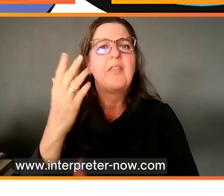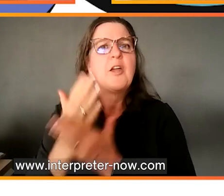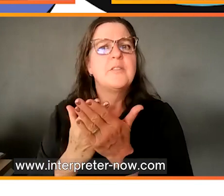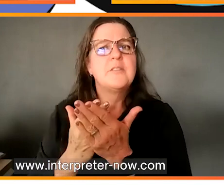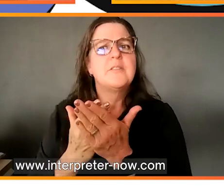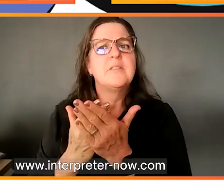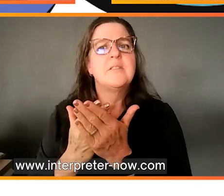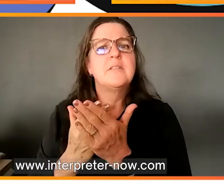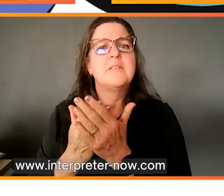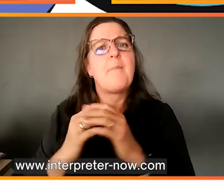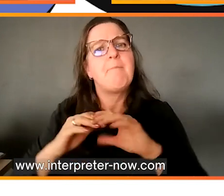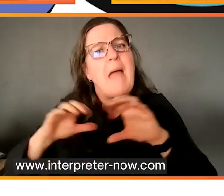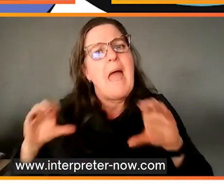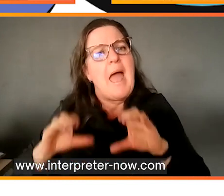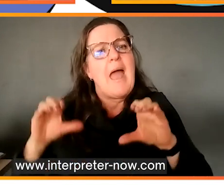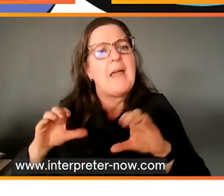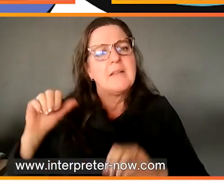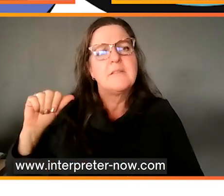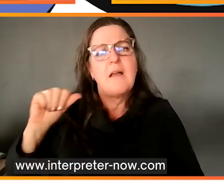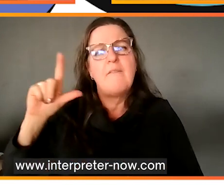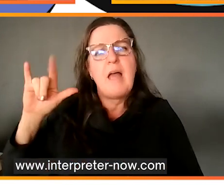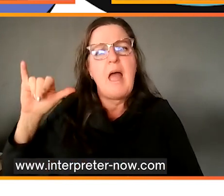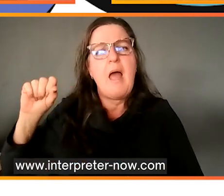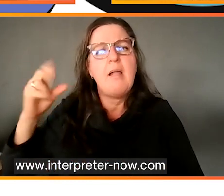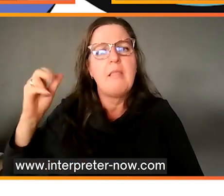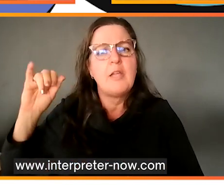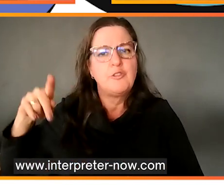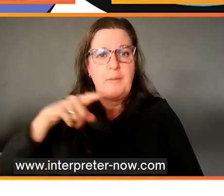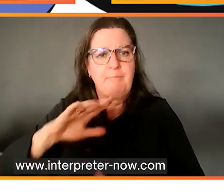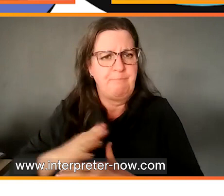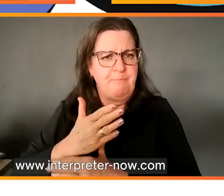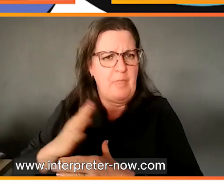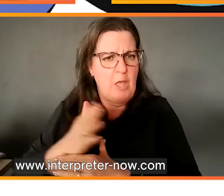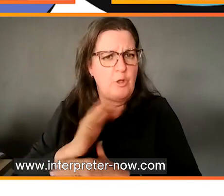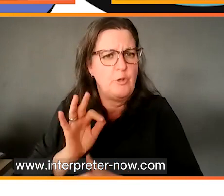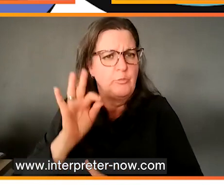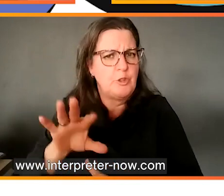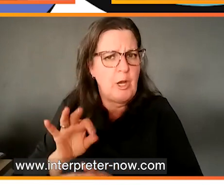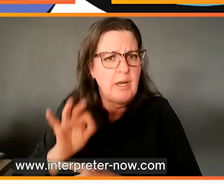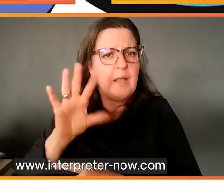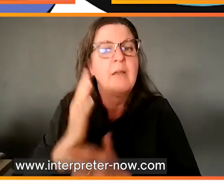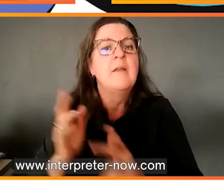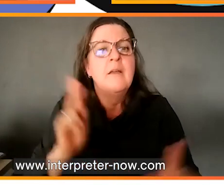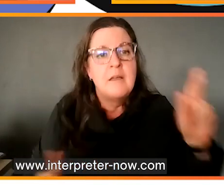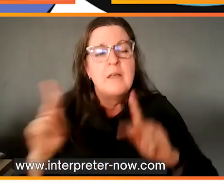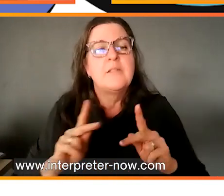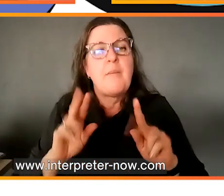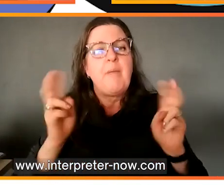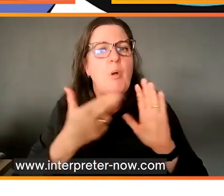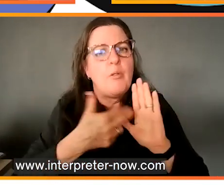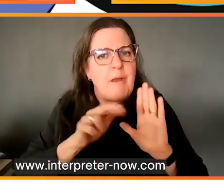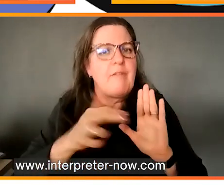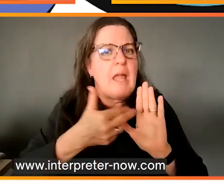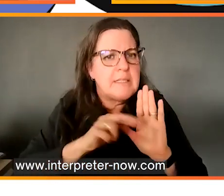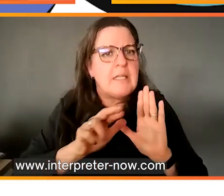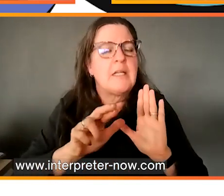acts of allyship that you're kind of sharing along the way. Some people reflecting back at you need